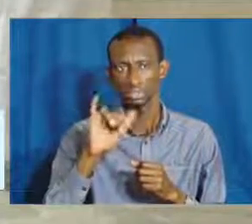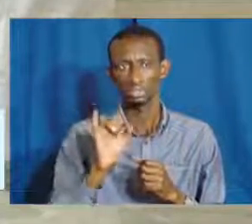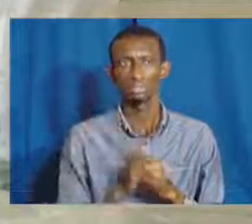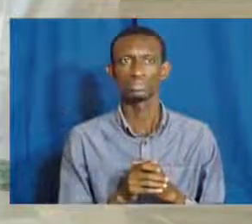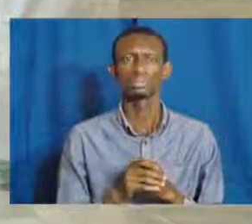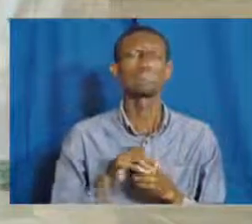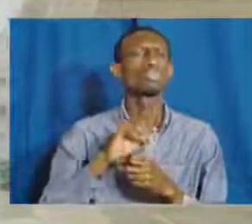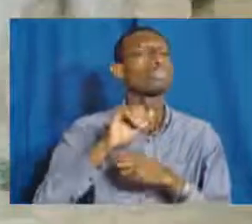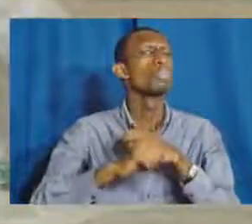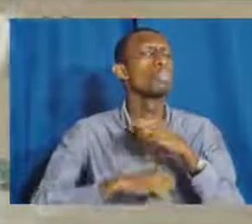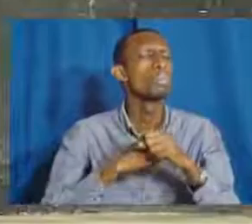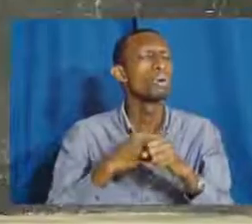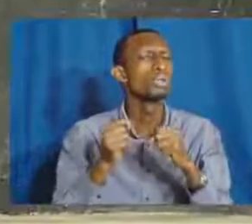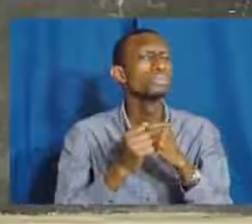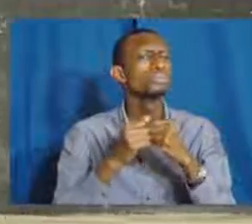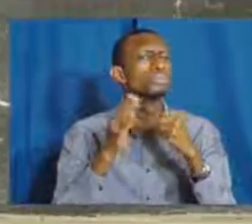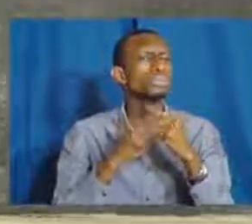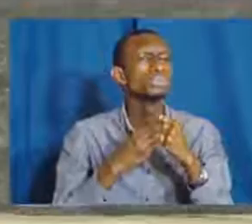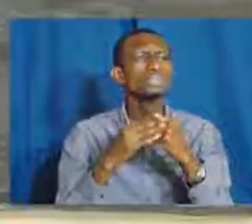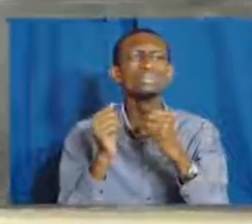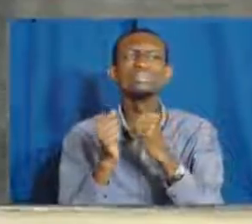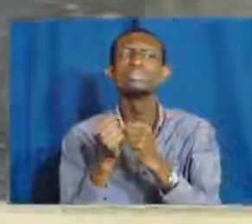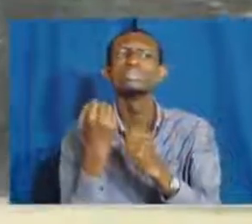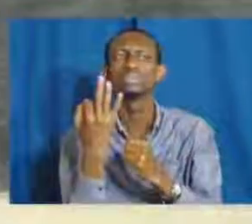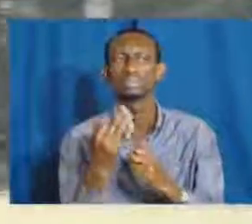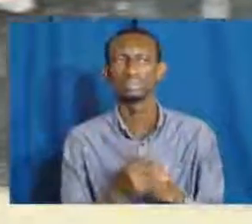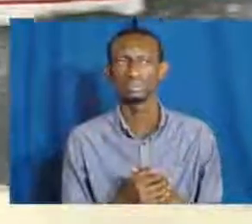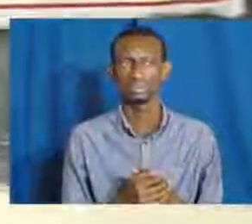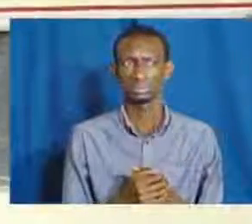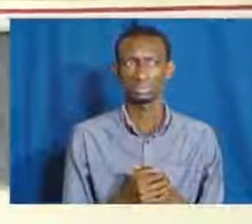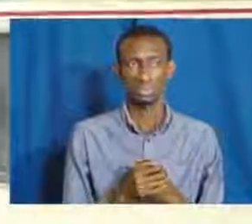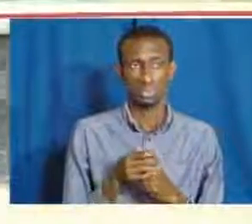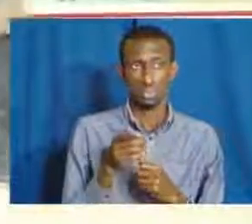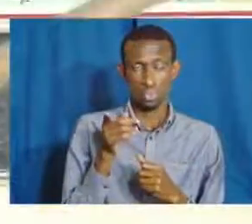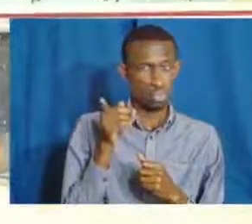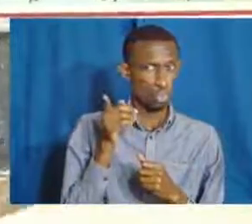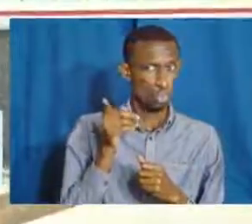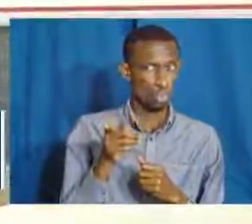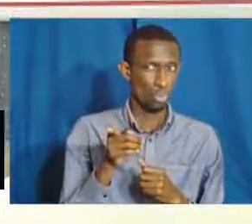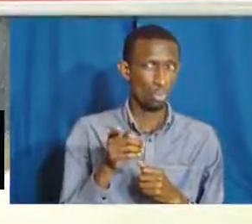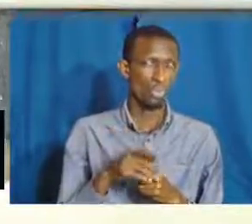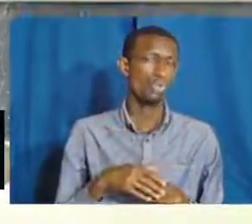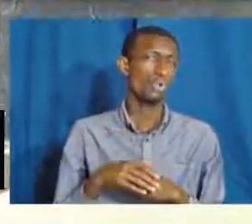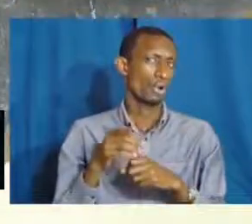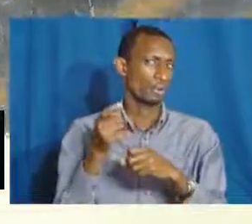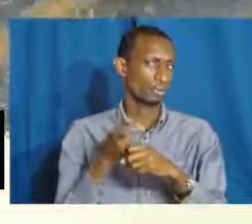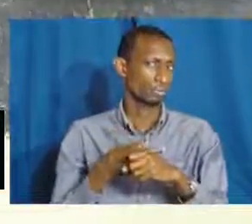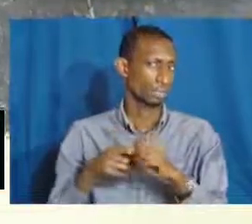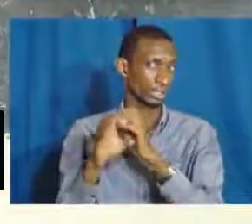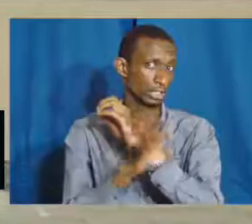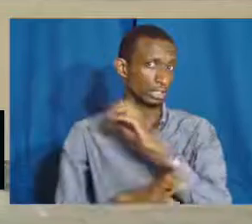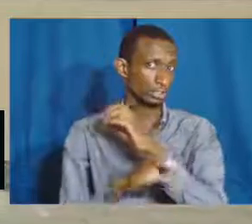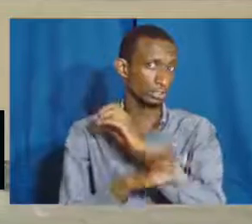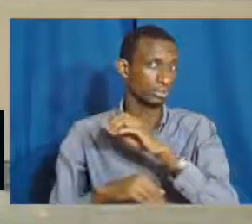in 1913, and a British physicist came up with